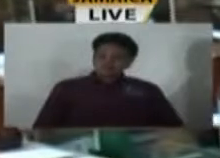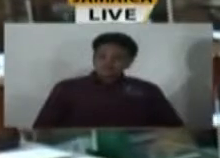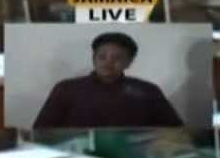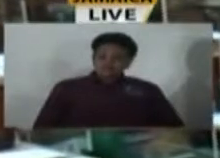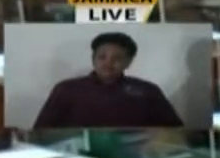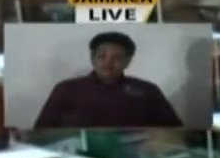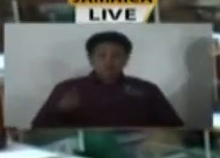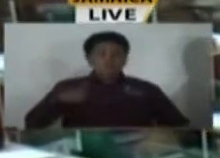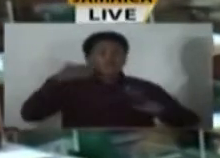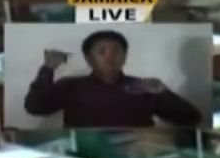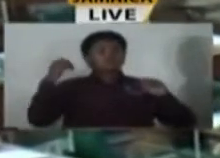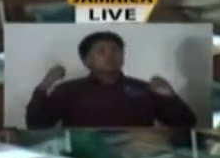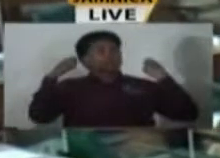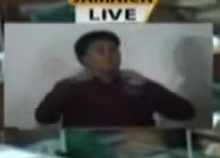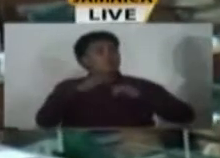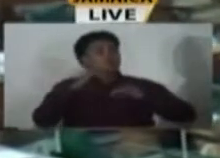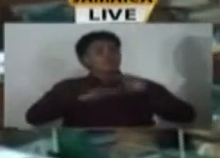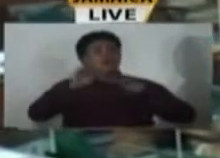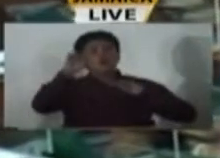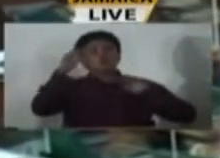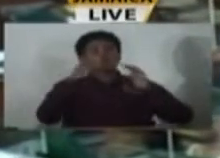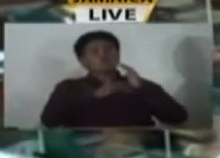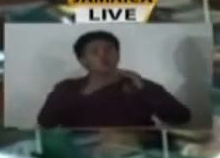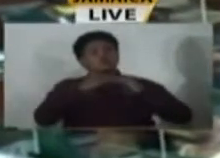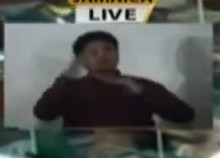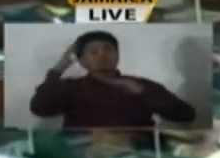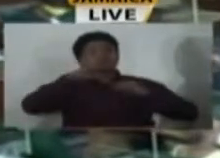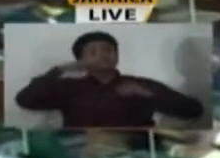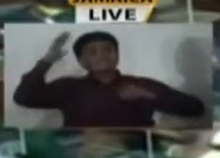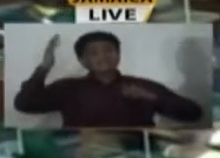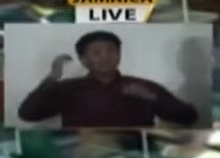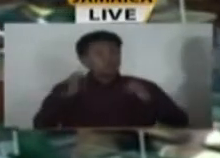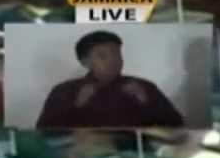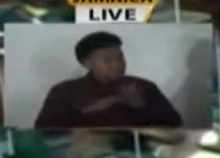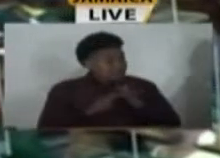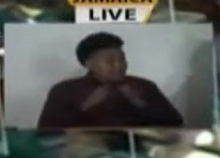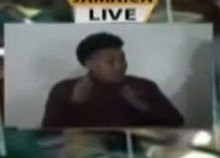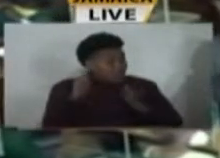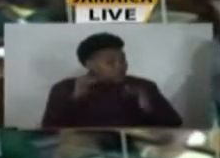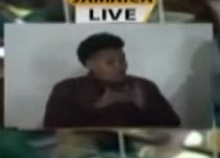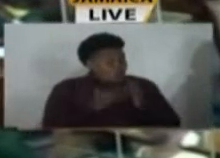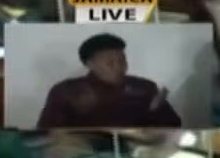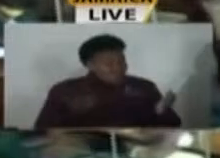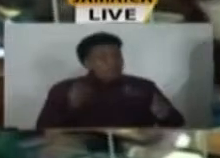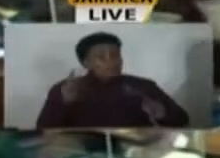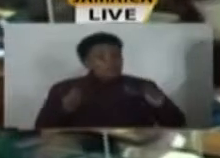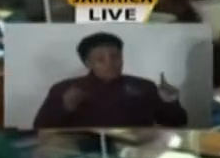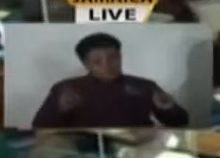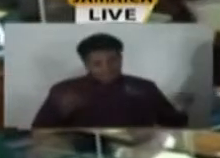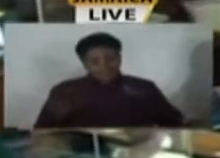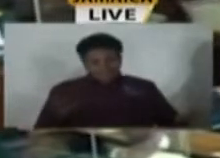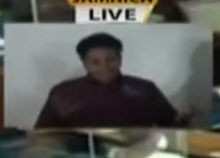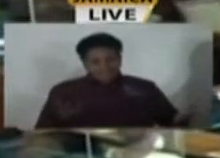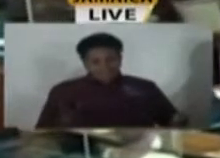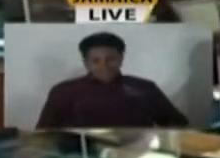We expect more than 100,000 seniors, which is 100,000 people.